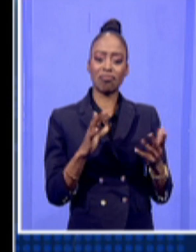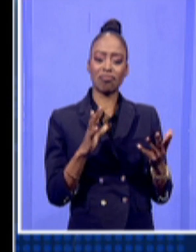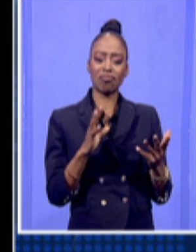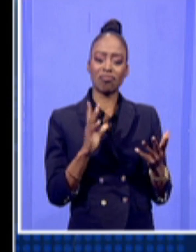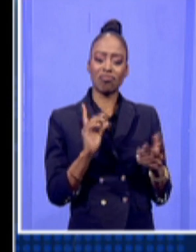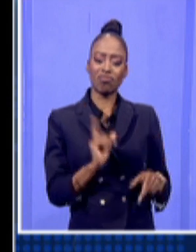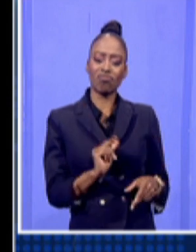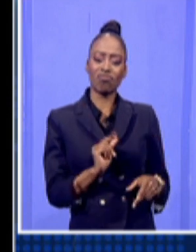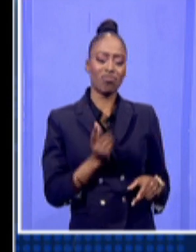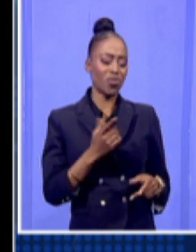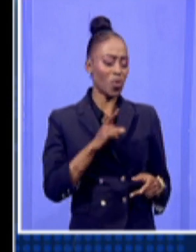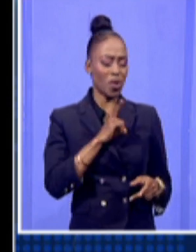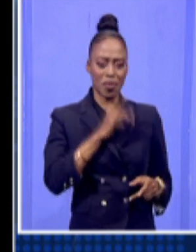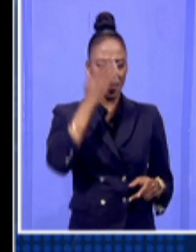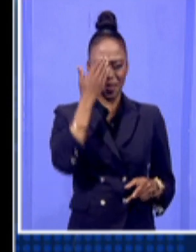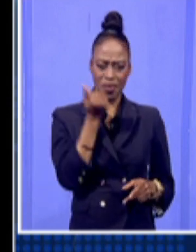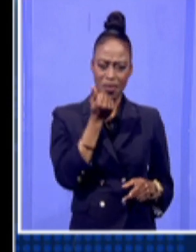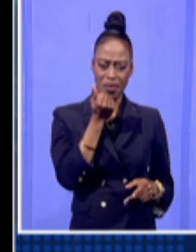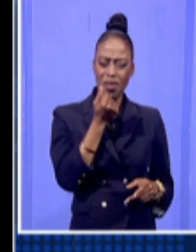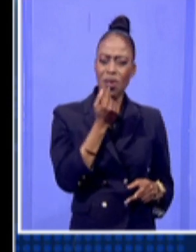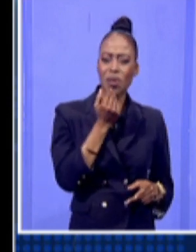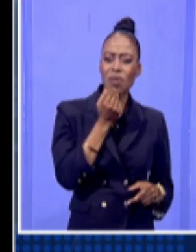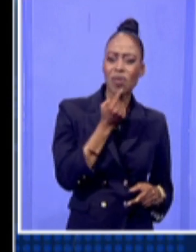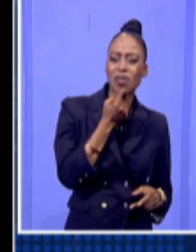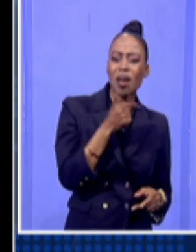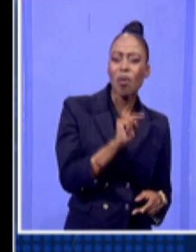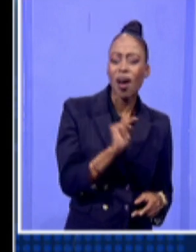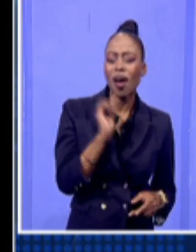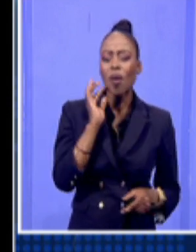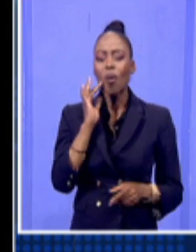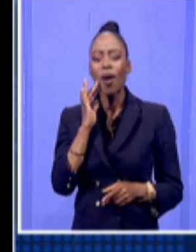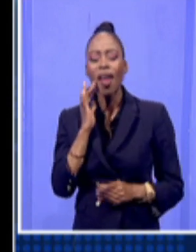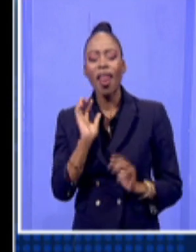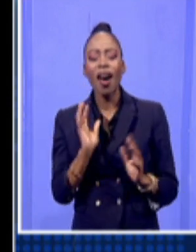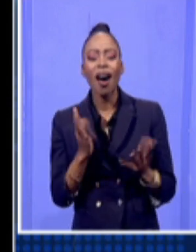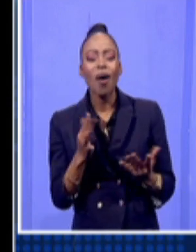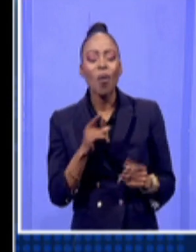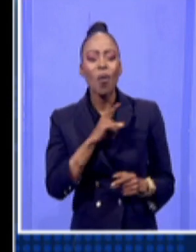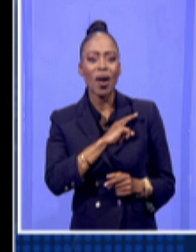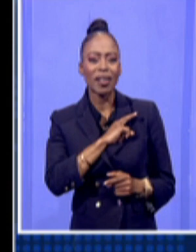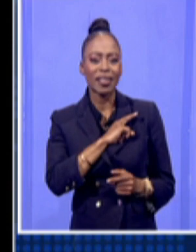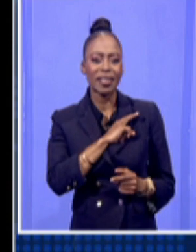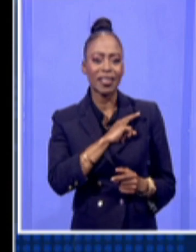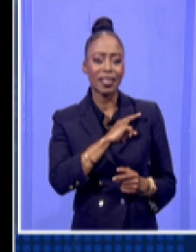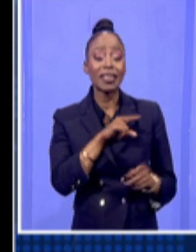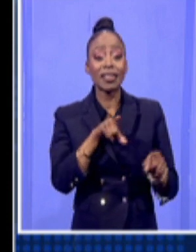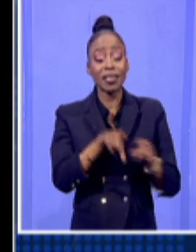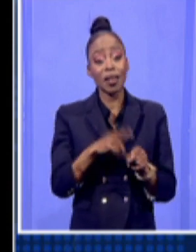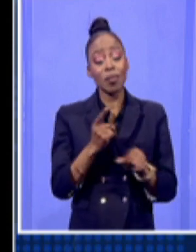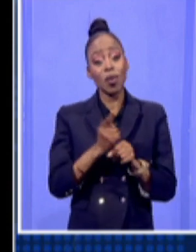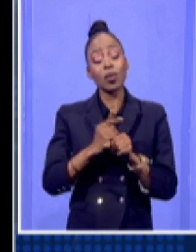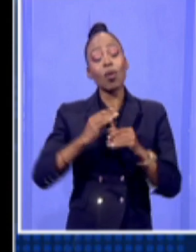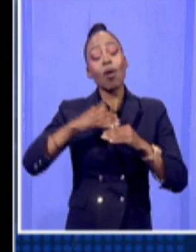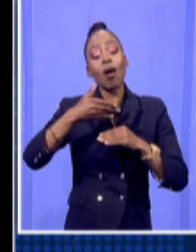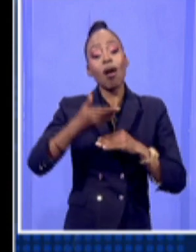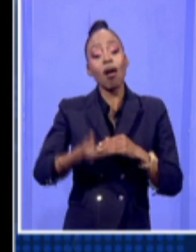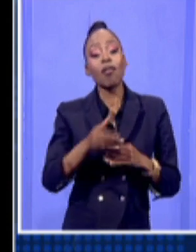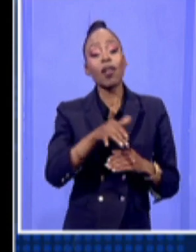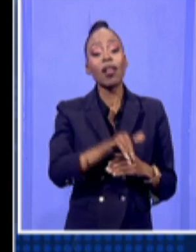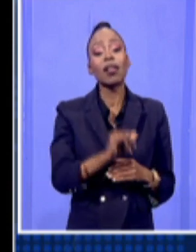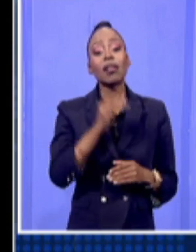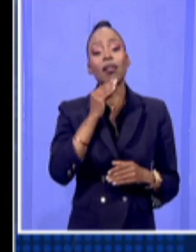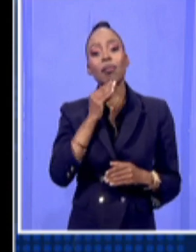we don't know who said what, when, how, and why. And over and above that, we have